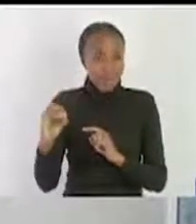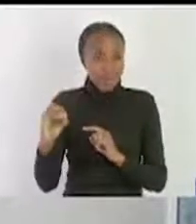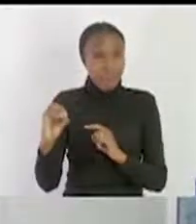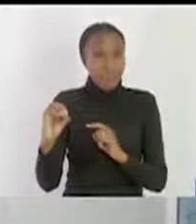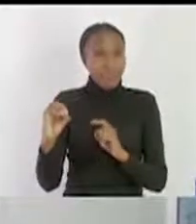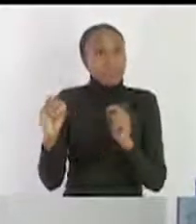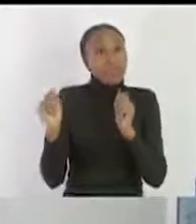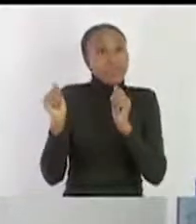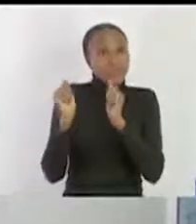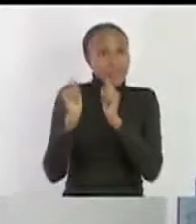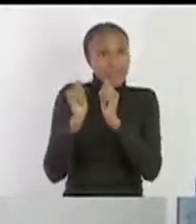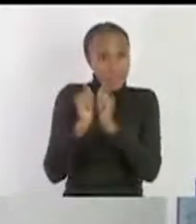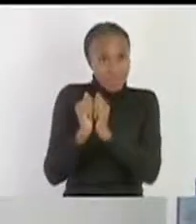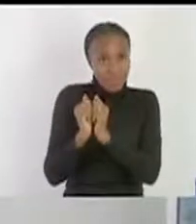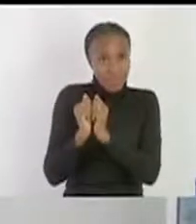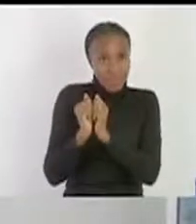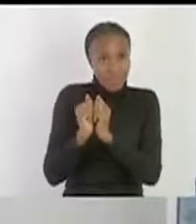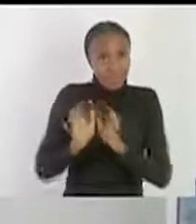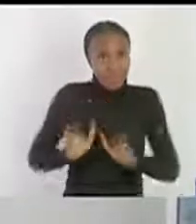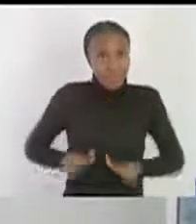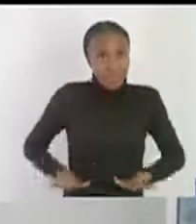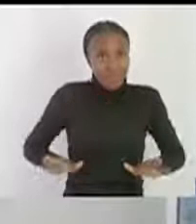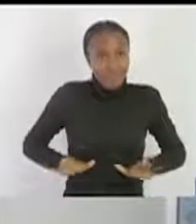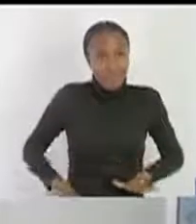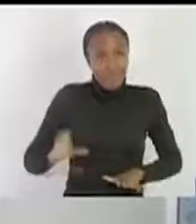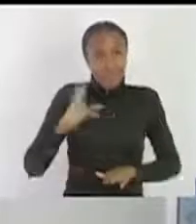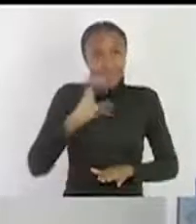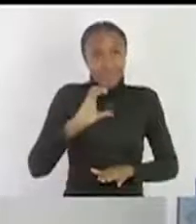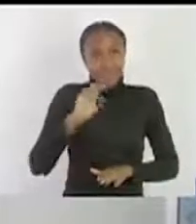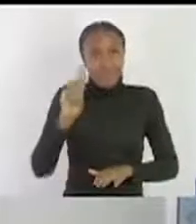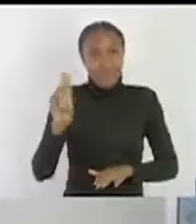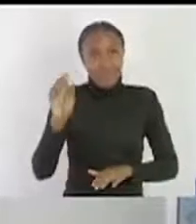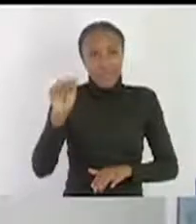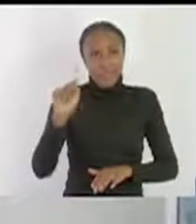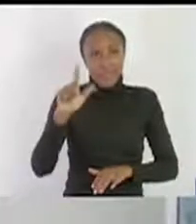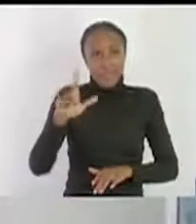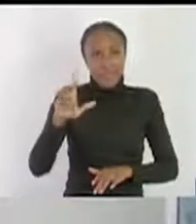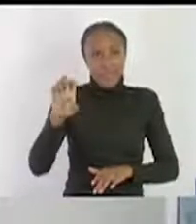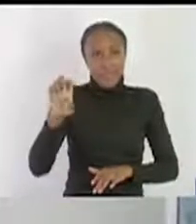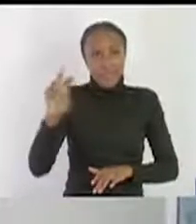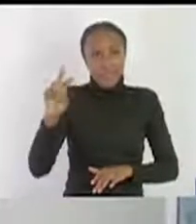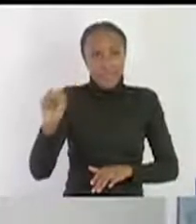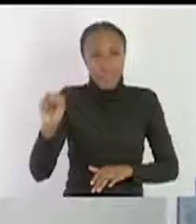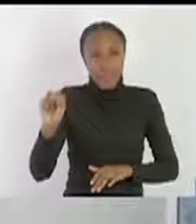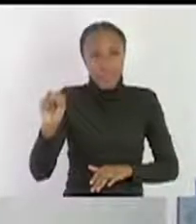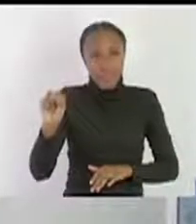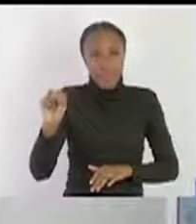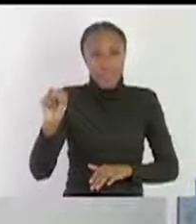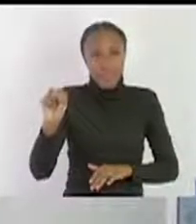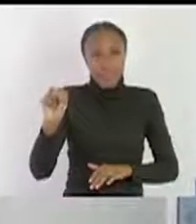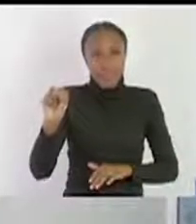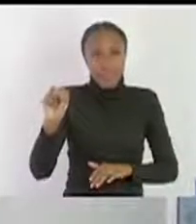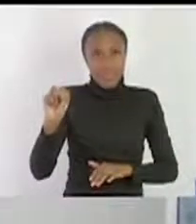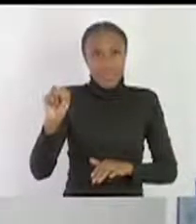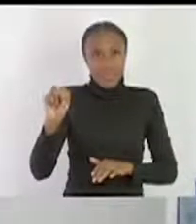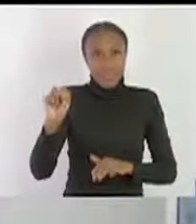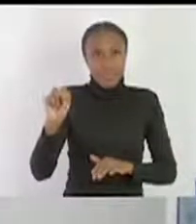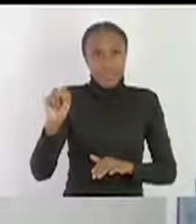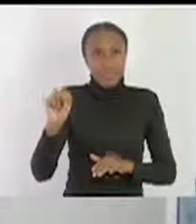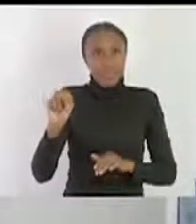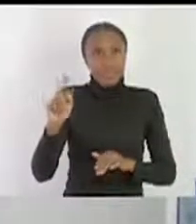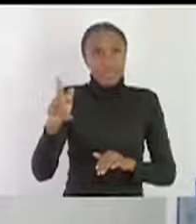Haindongo Eliazar. Let's welcome our friend Chanel, who's going to be our assistant for